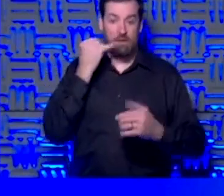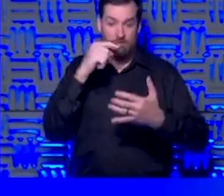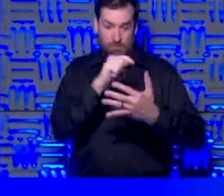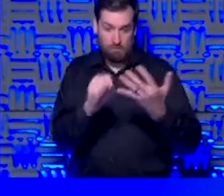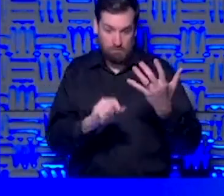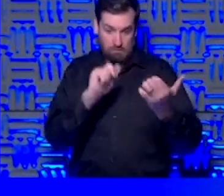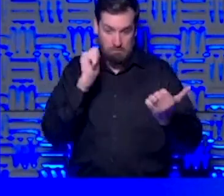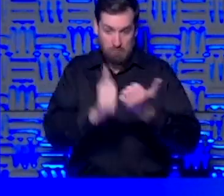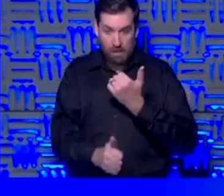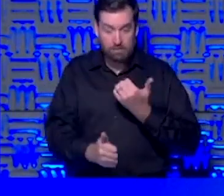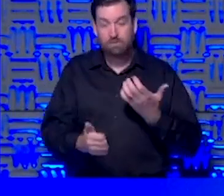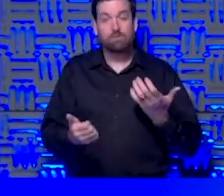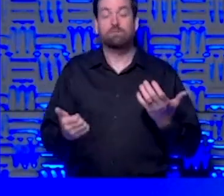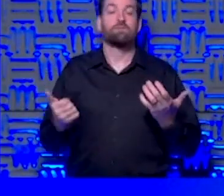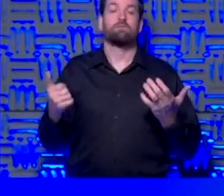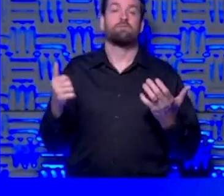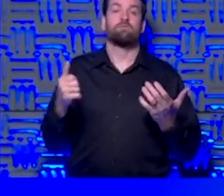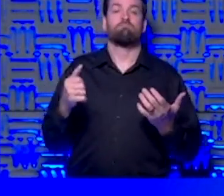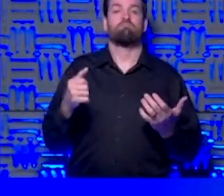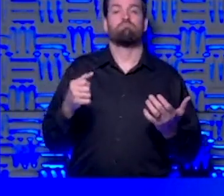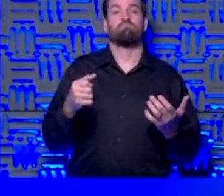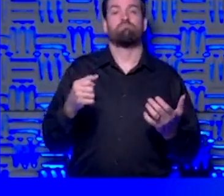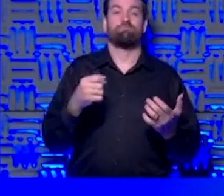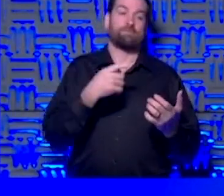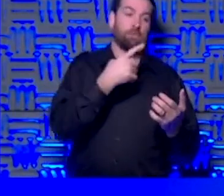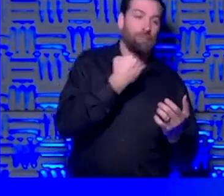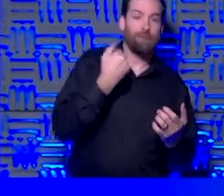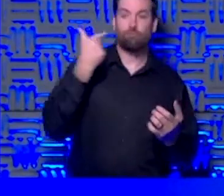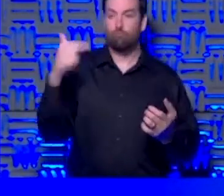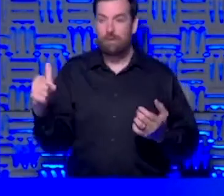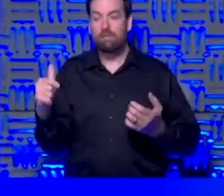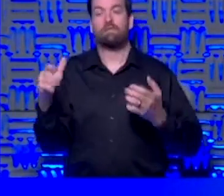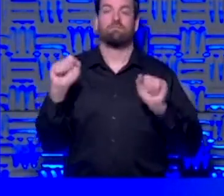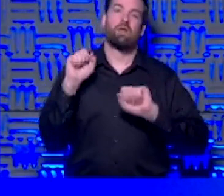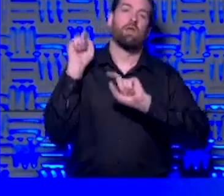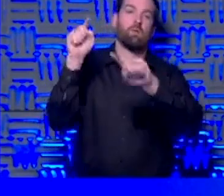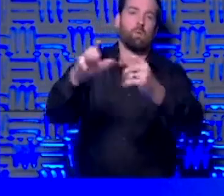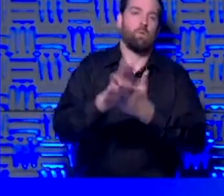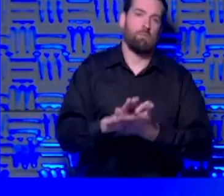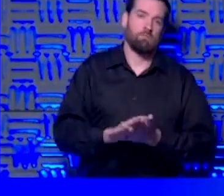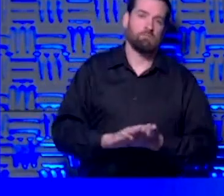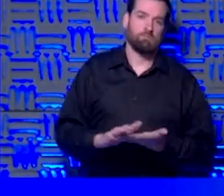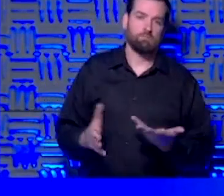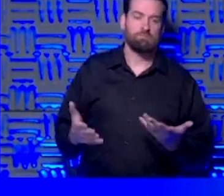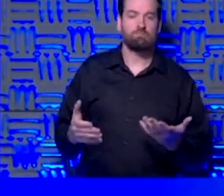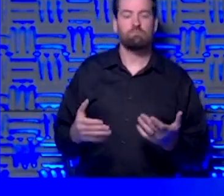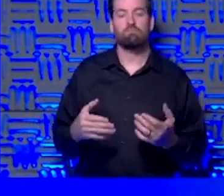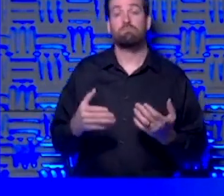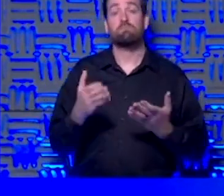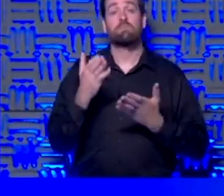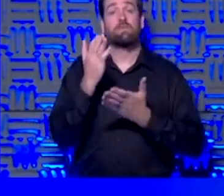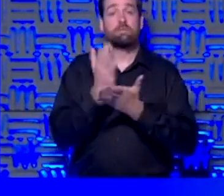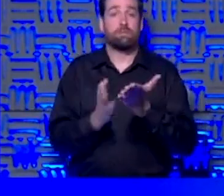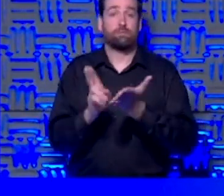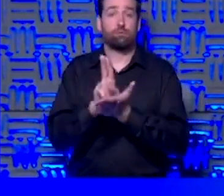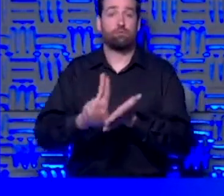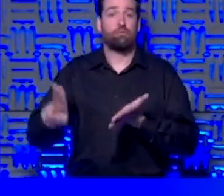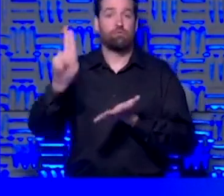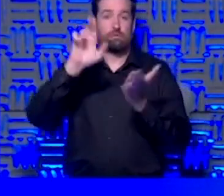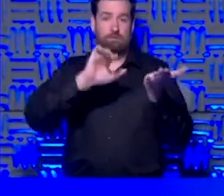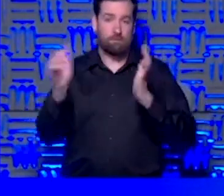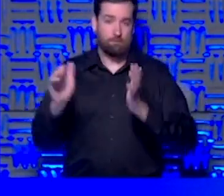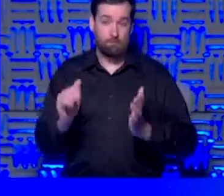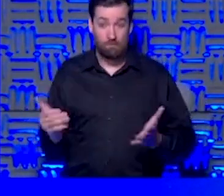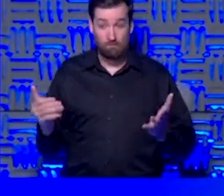on those and you get a red mark or a green mark and you're able to go into class and scan it. We know some of the other universities are doing that. Is that